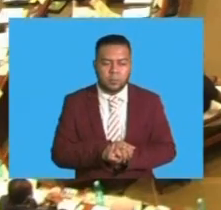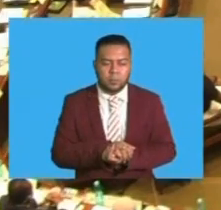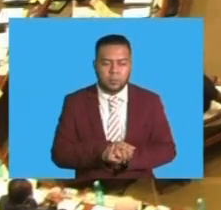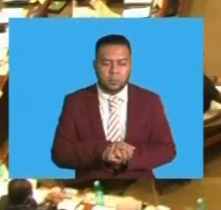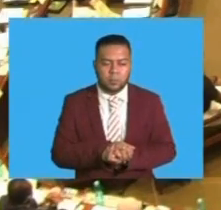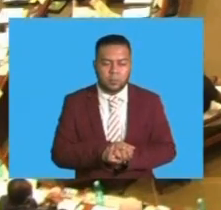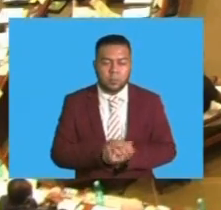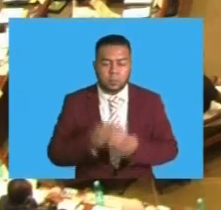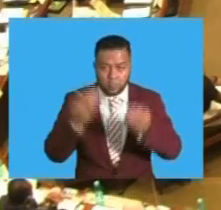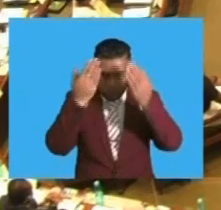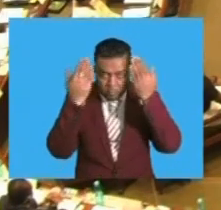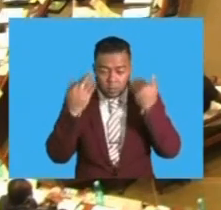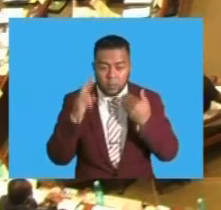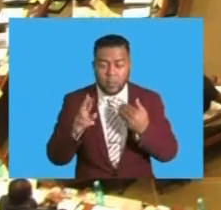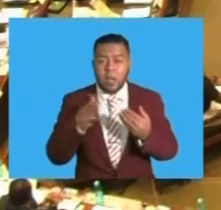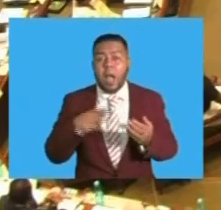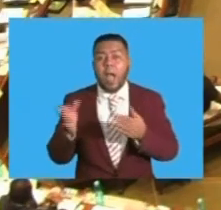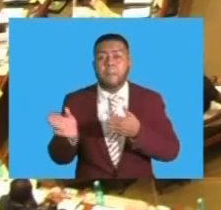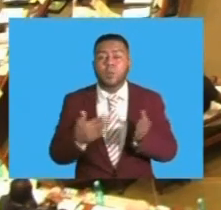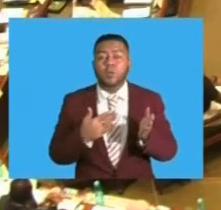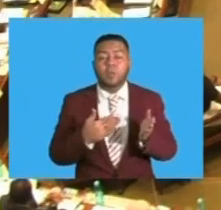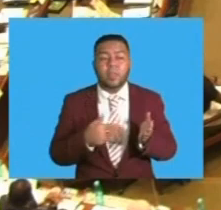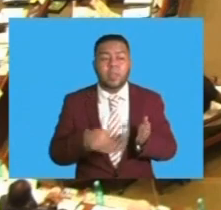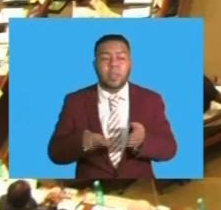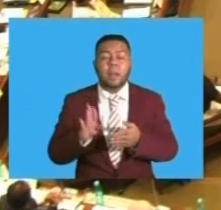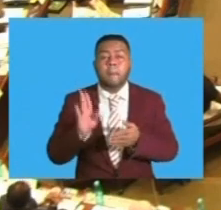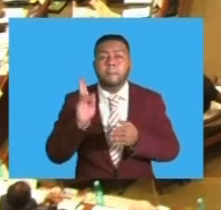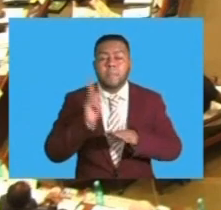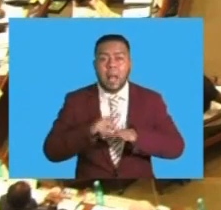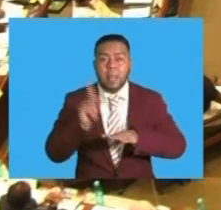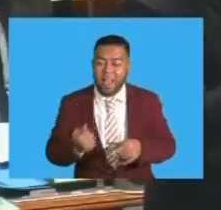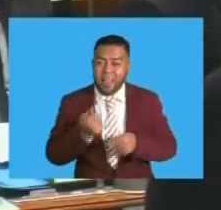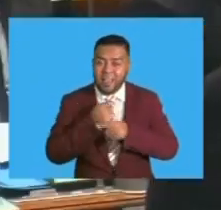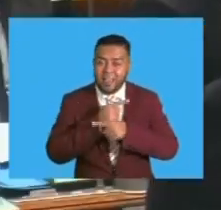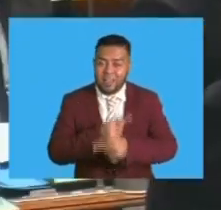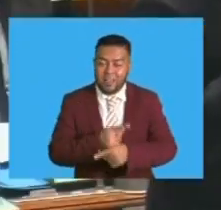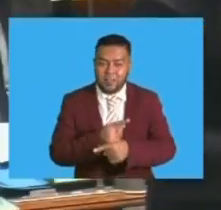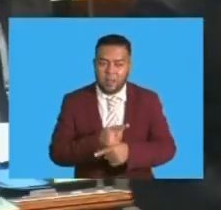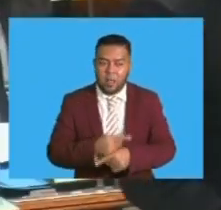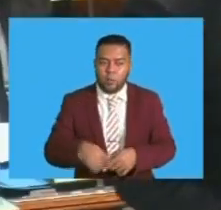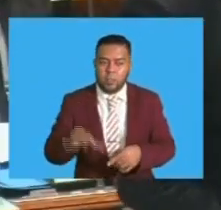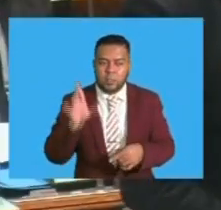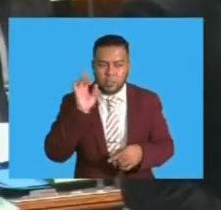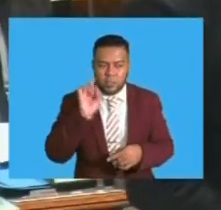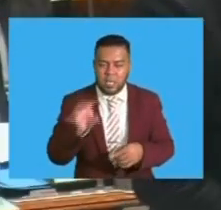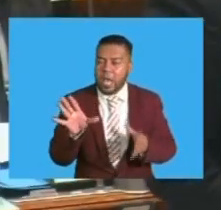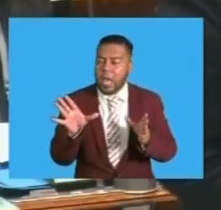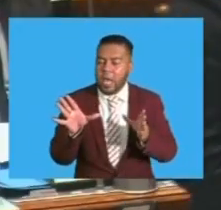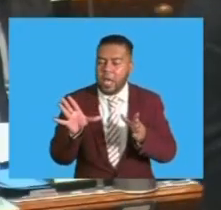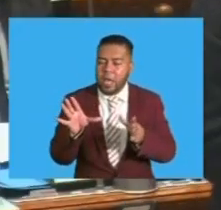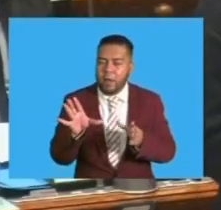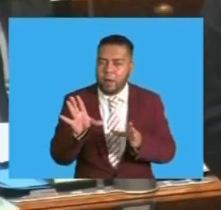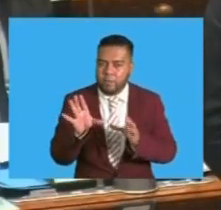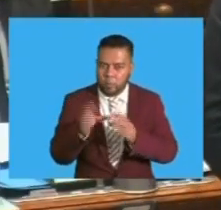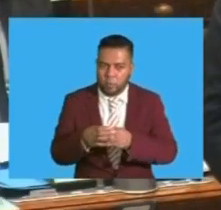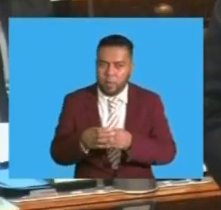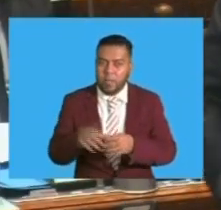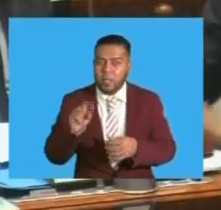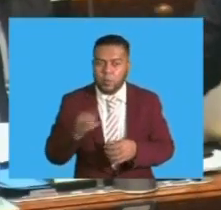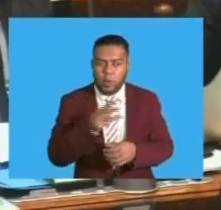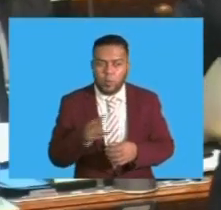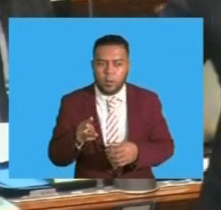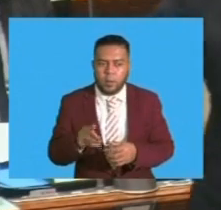hand are seen as the guardians of a particular ethnic group, are seen as the gatekeepers of an ethnic group. That's why we have words